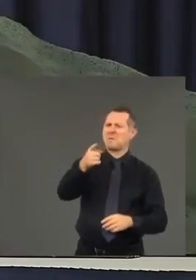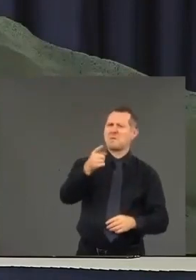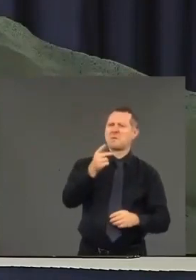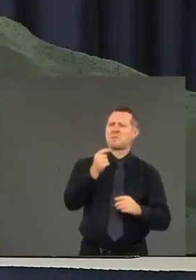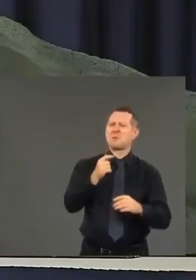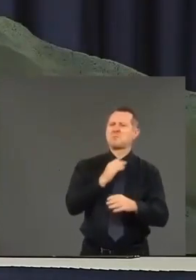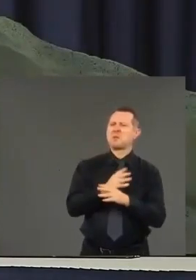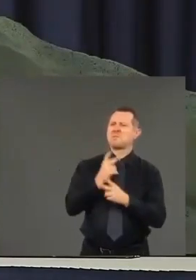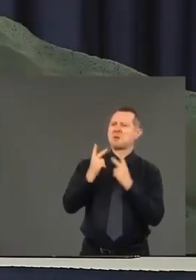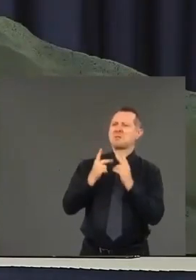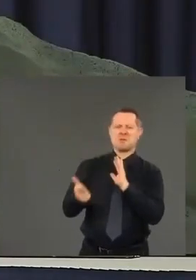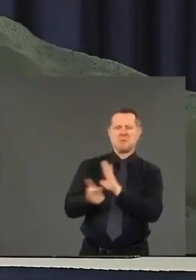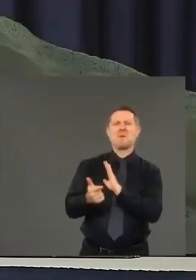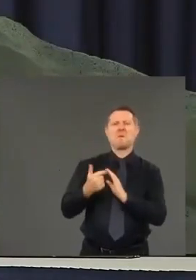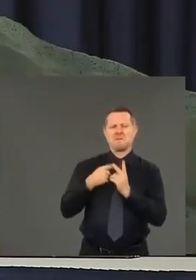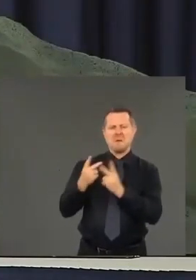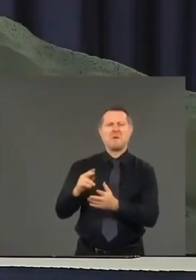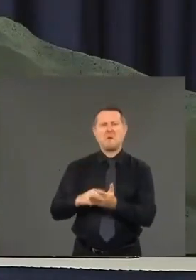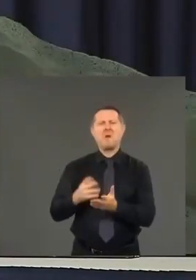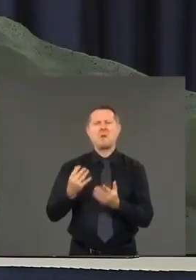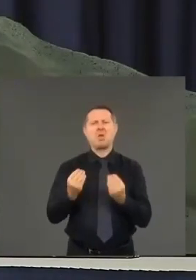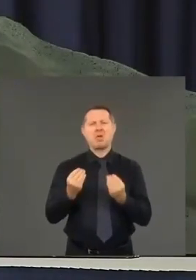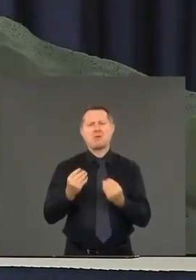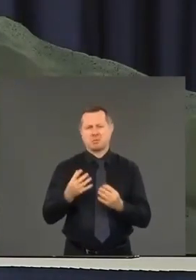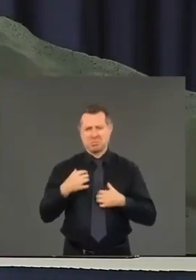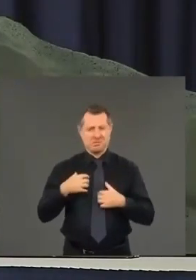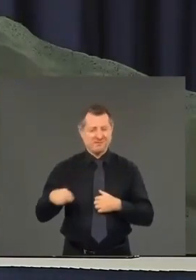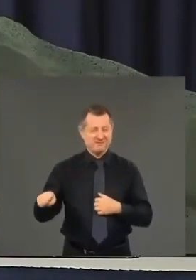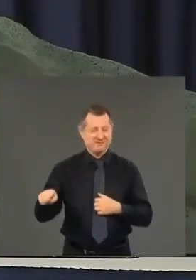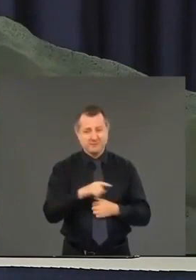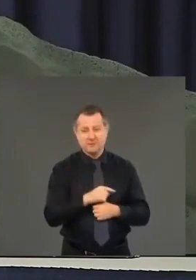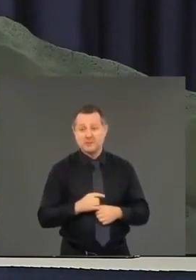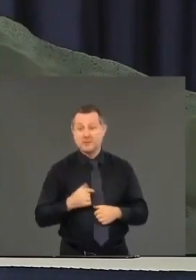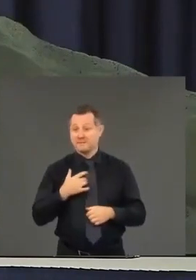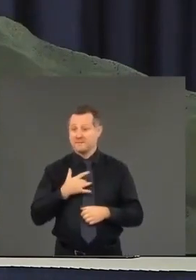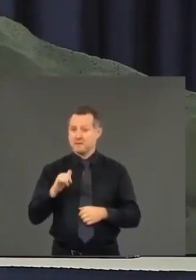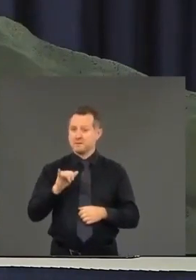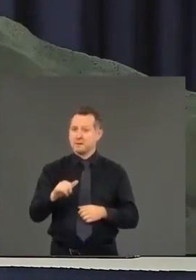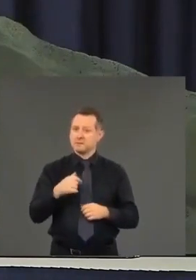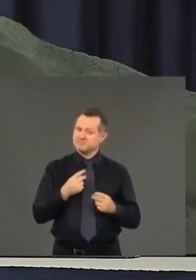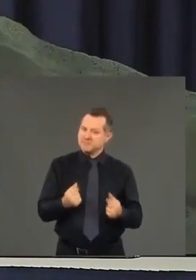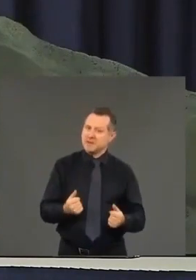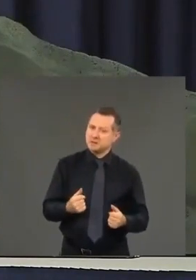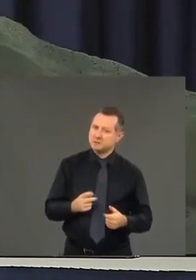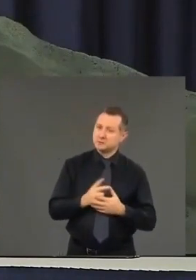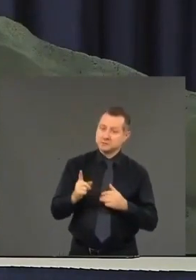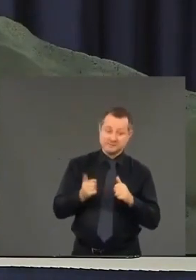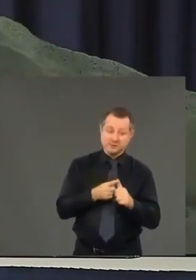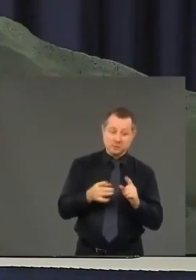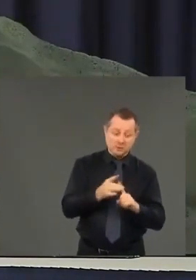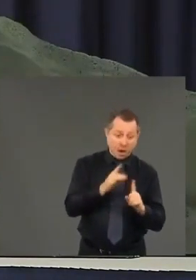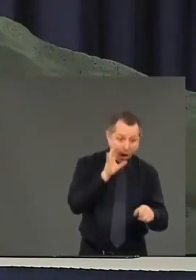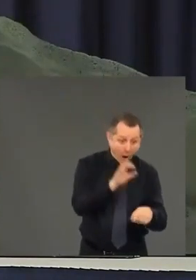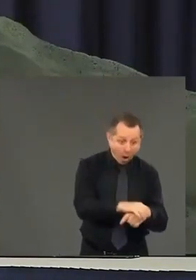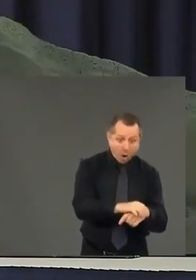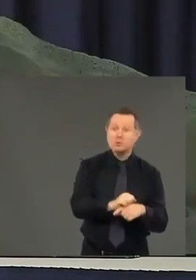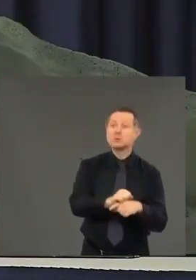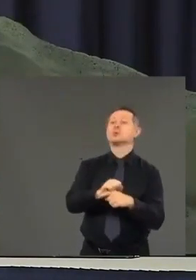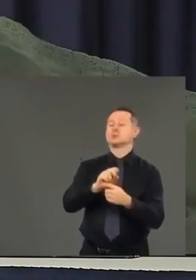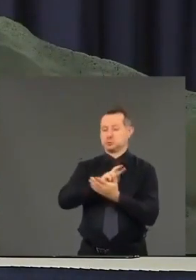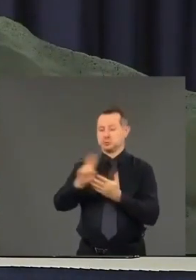quickly? We did the ban within 2 weeks. Sounded fast, right? From first case to ban 2 weeks?